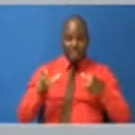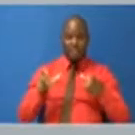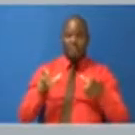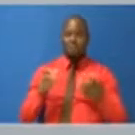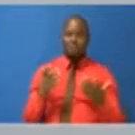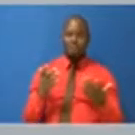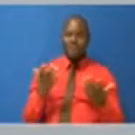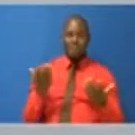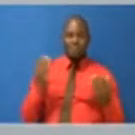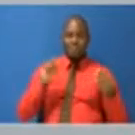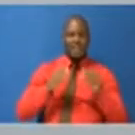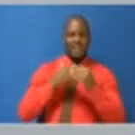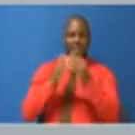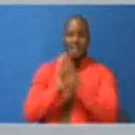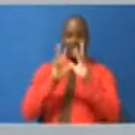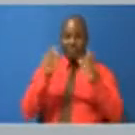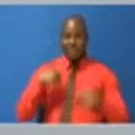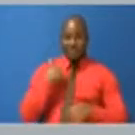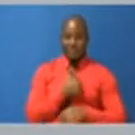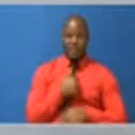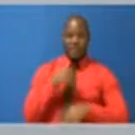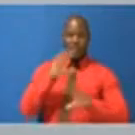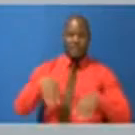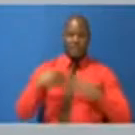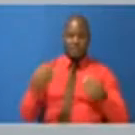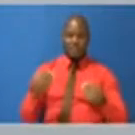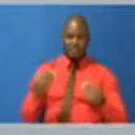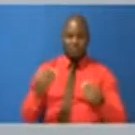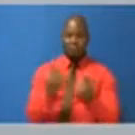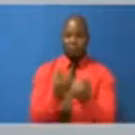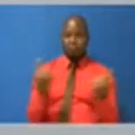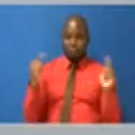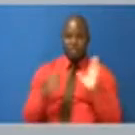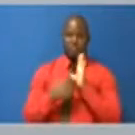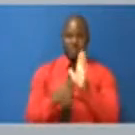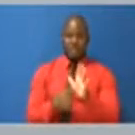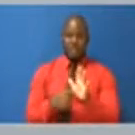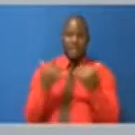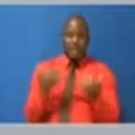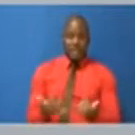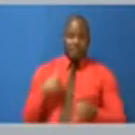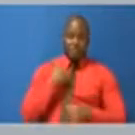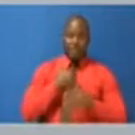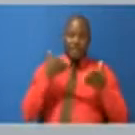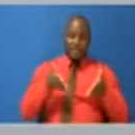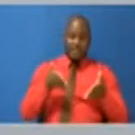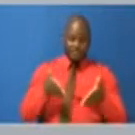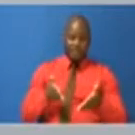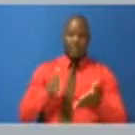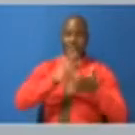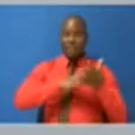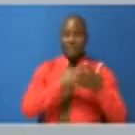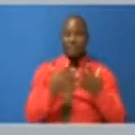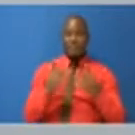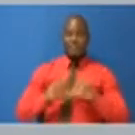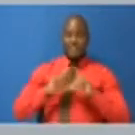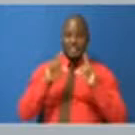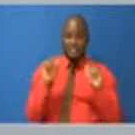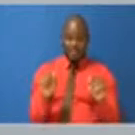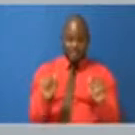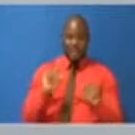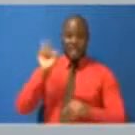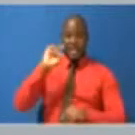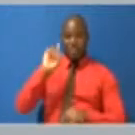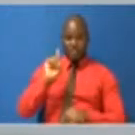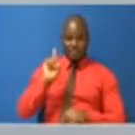kind of contributed to the issue of us not getting a word out there but now that we are here it's our platform to say